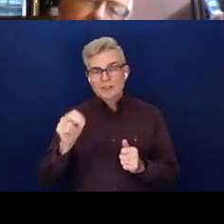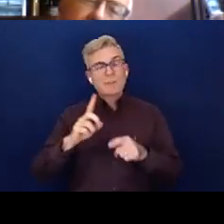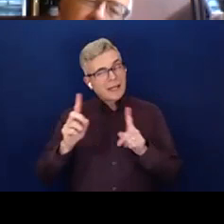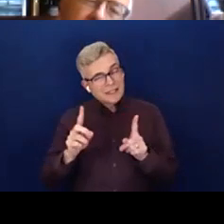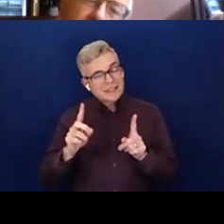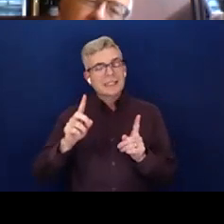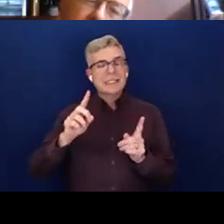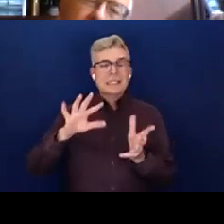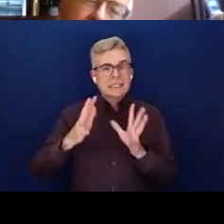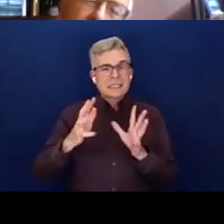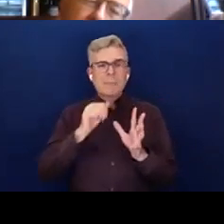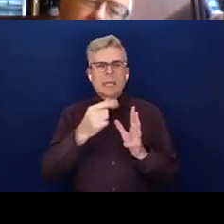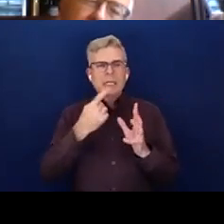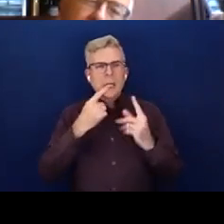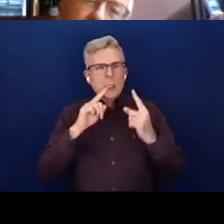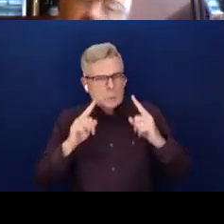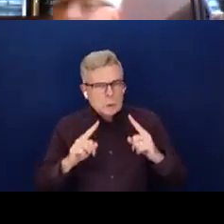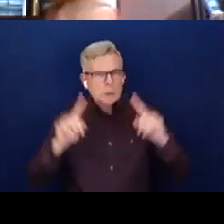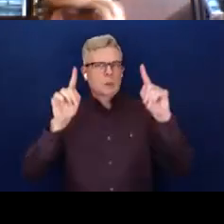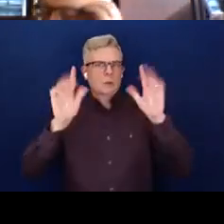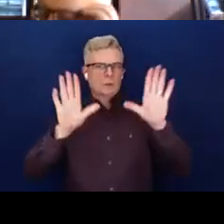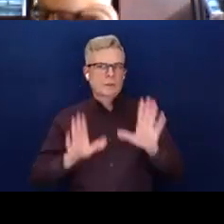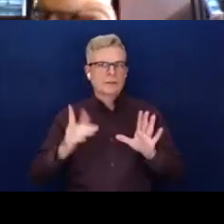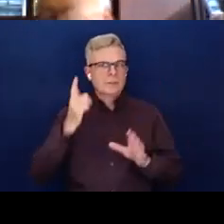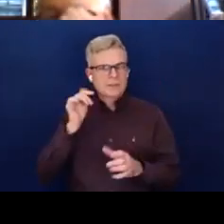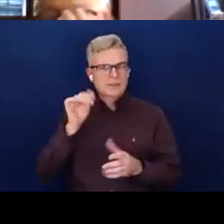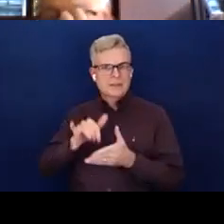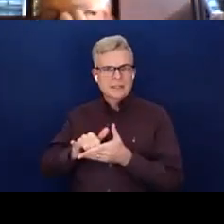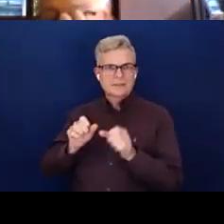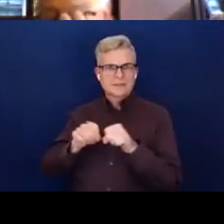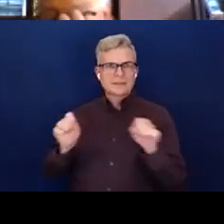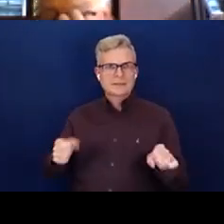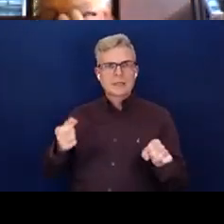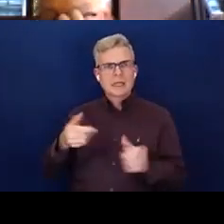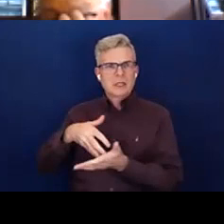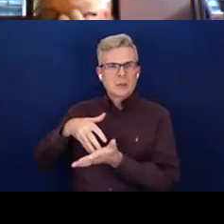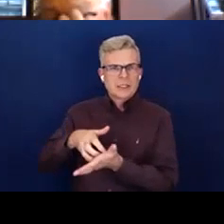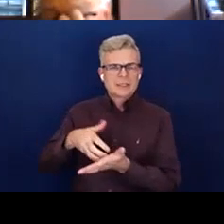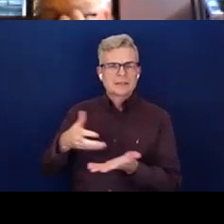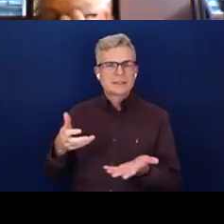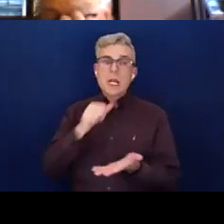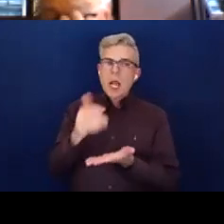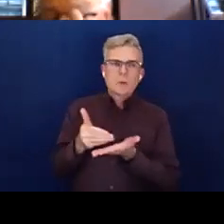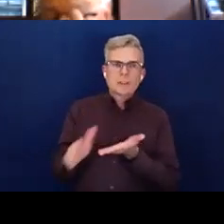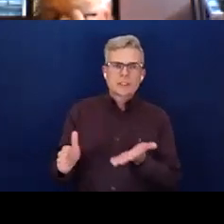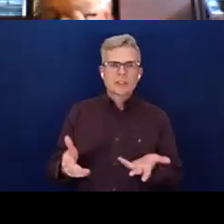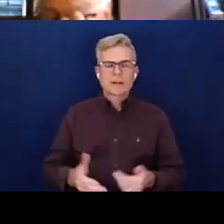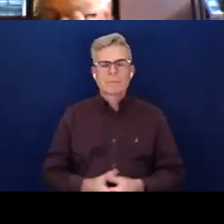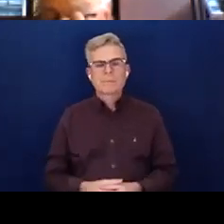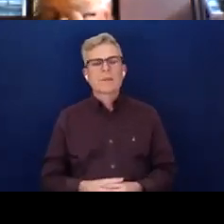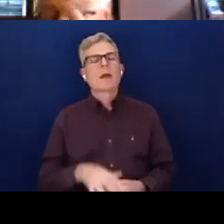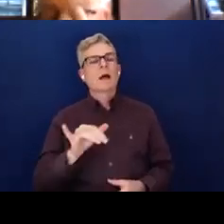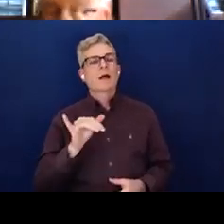a little weakened, so there's not rejection. Okay, With like the Pfizer then,